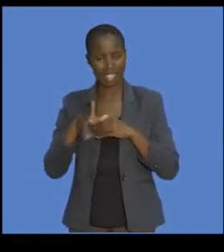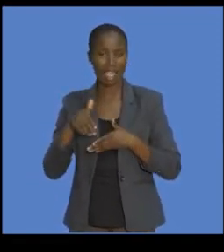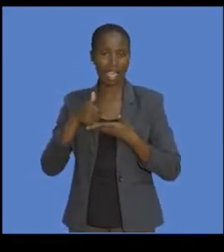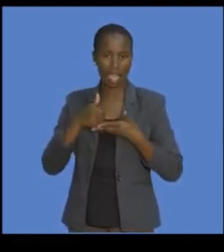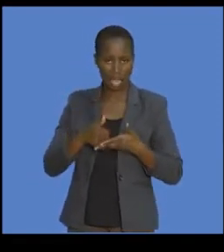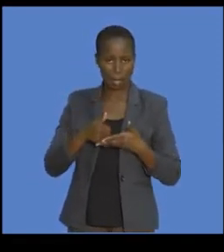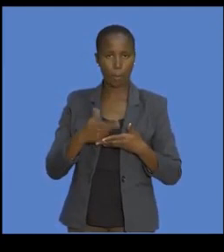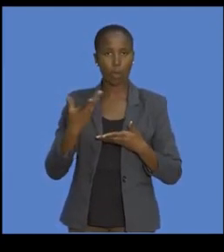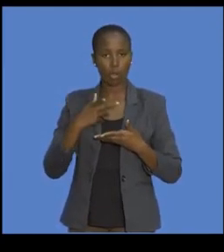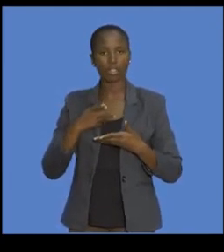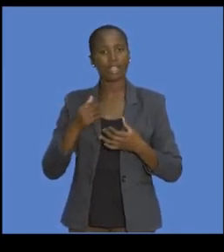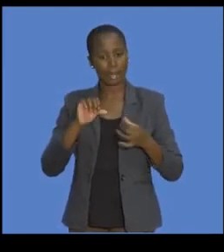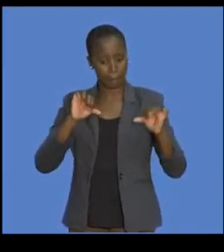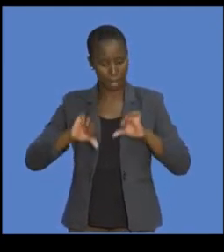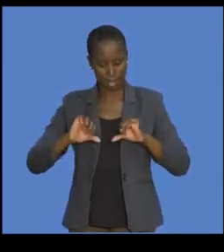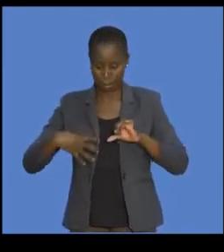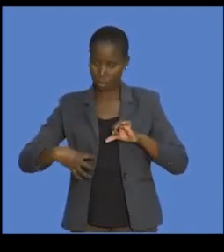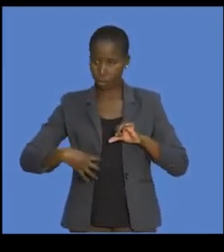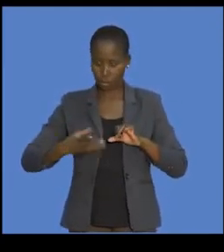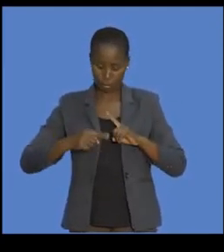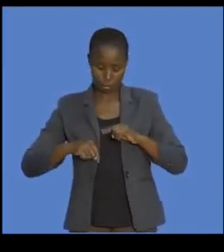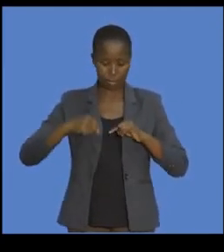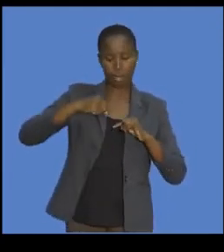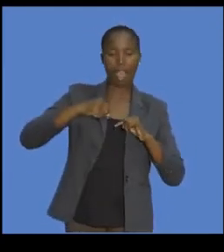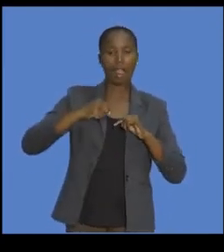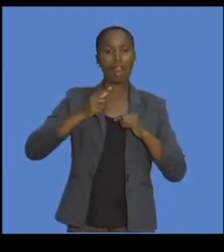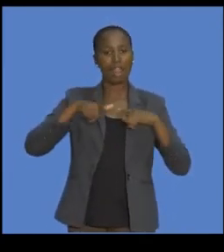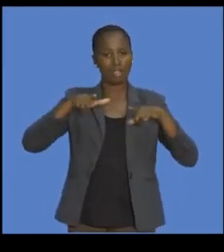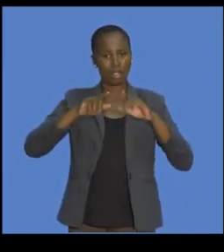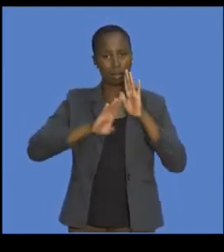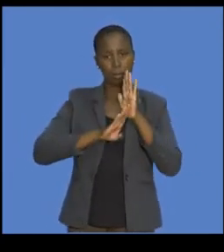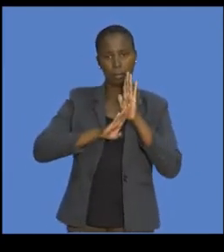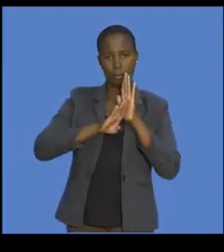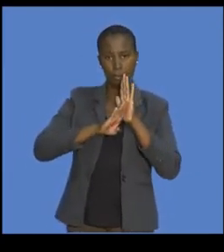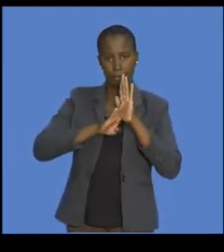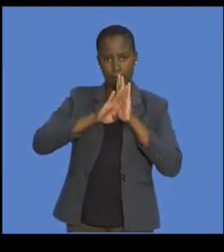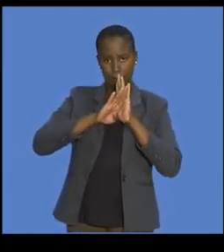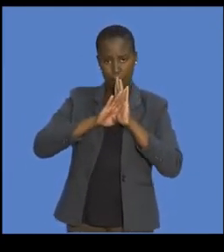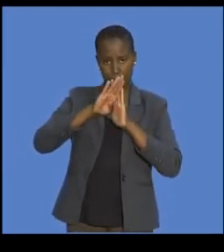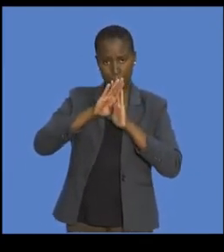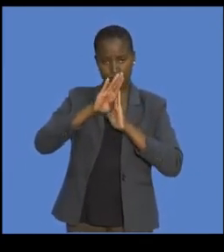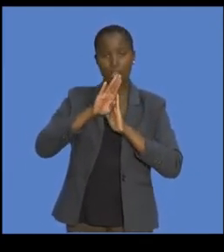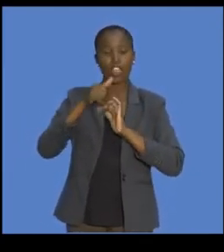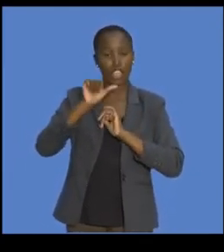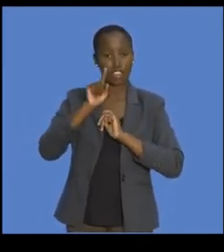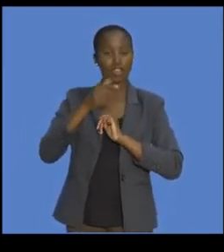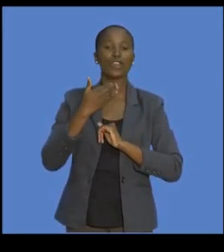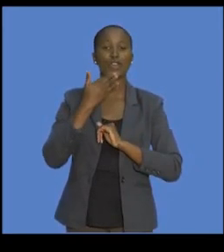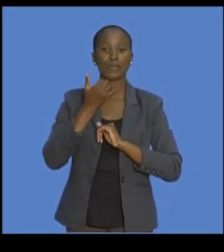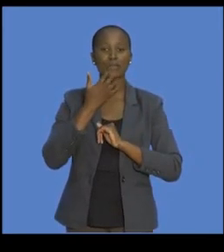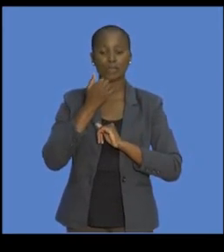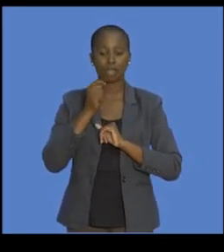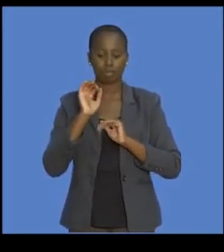glucose. And so your glucose levels then increase, and bringing back the blood sugar levels back to normal. So